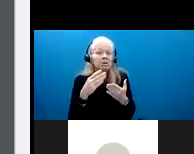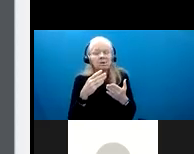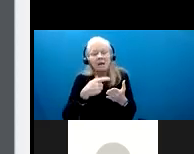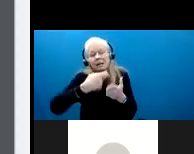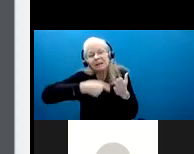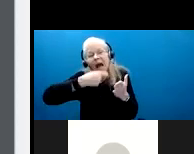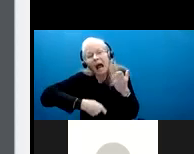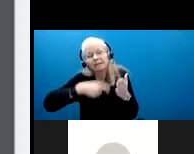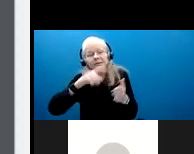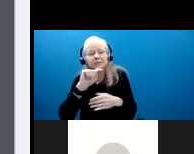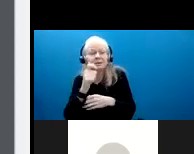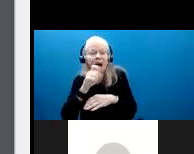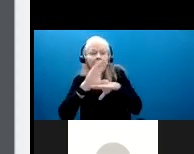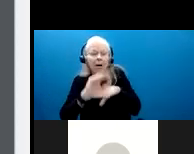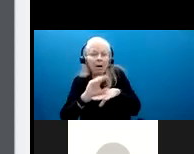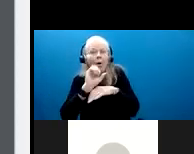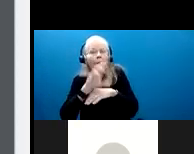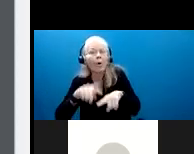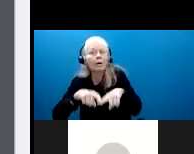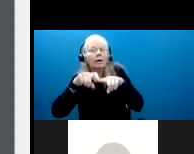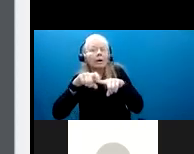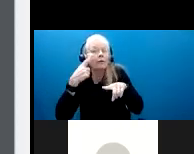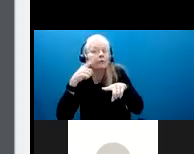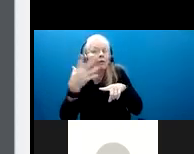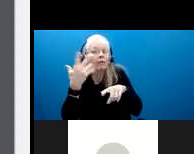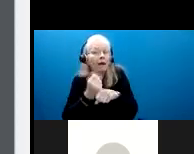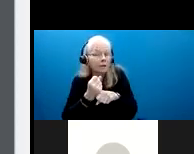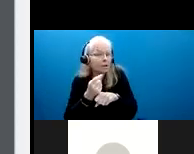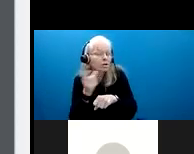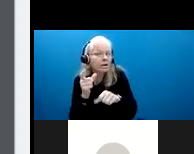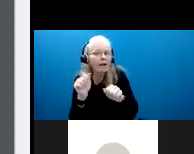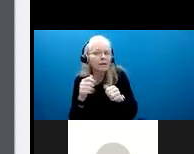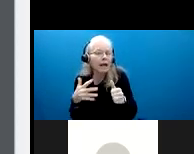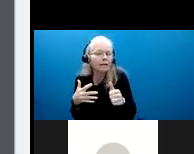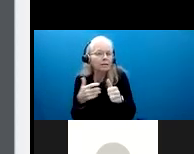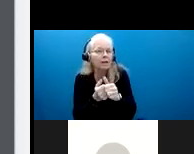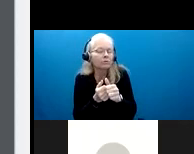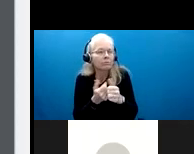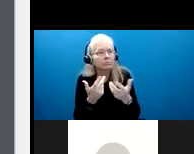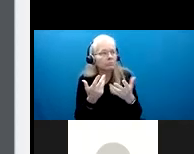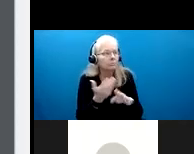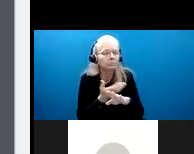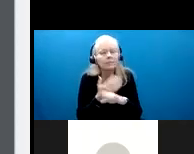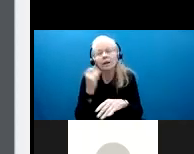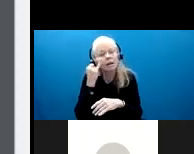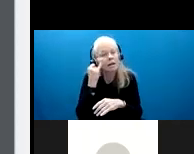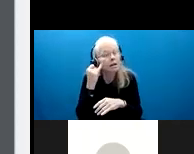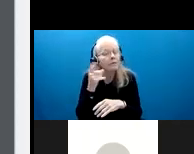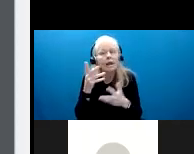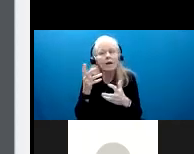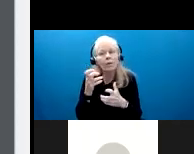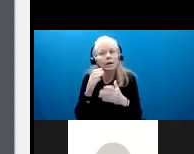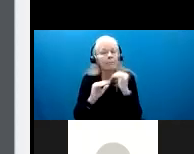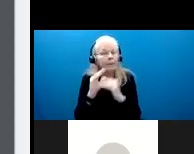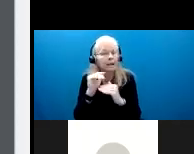suspend the assessment for the first 5 years so that they can catch up, you know, through what, if they want to build an ADU as mom and